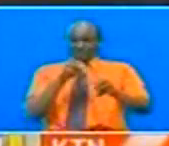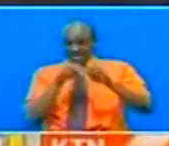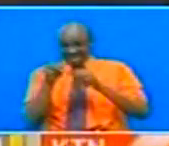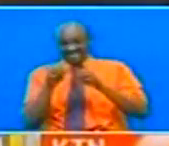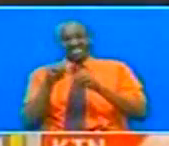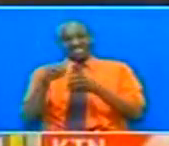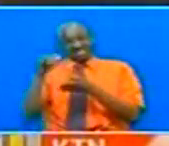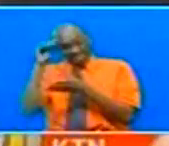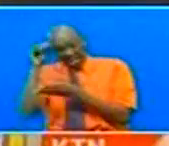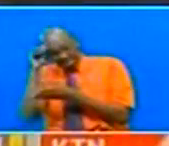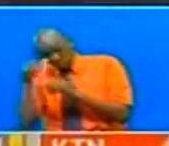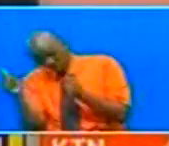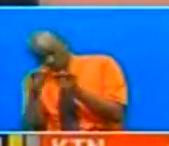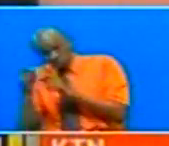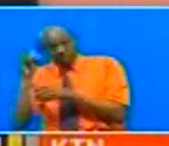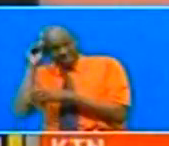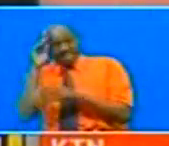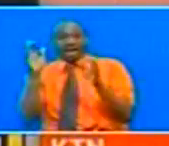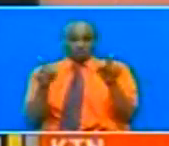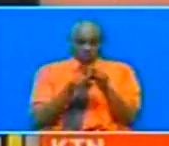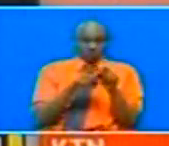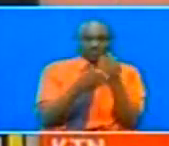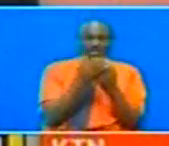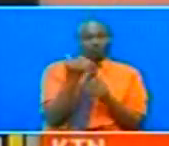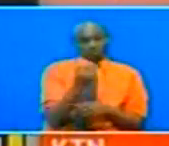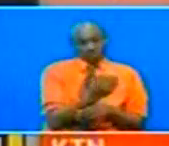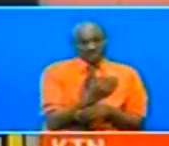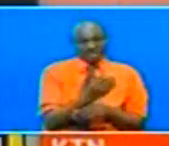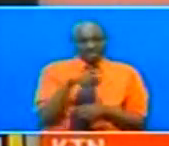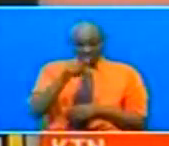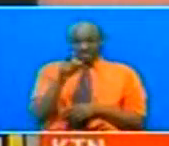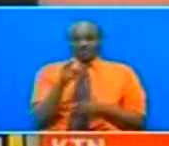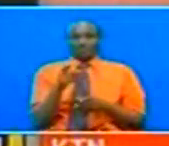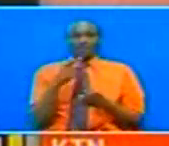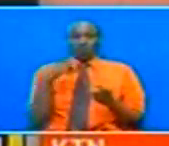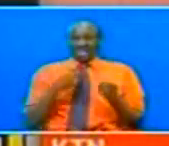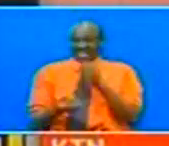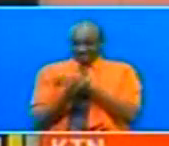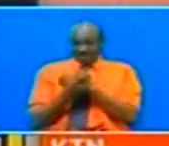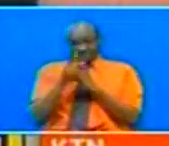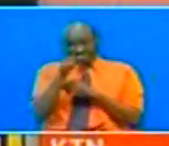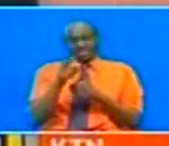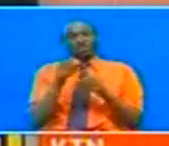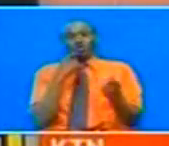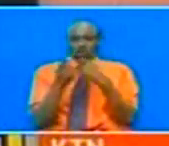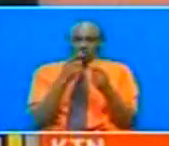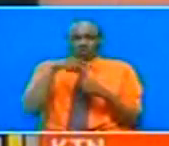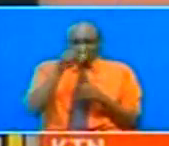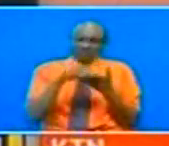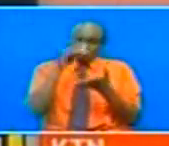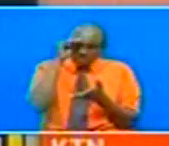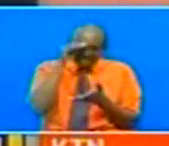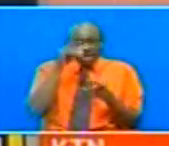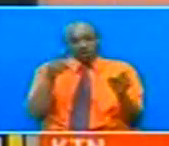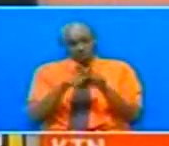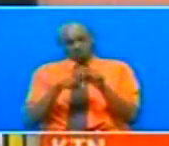their studies and being moms. At least we organized for at least 2 girl talks. We explained to them how hard it is to be a student mom,